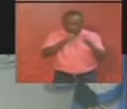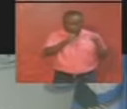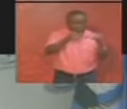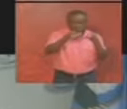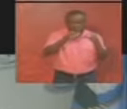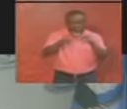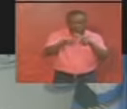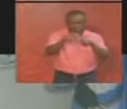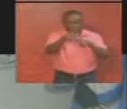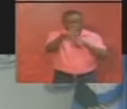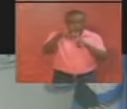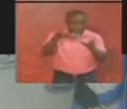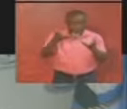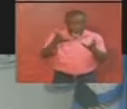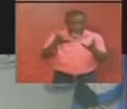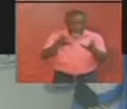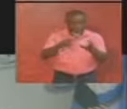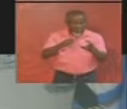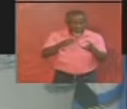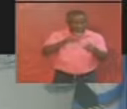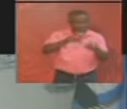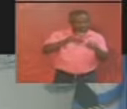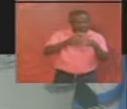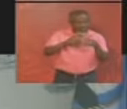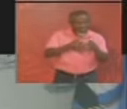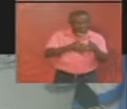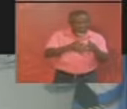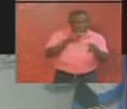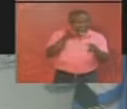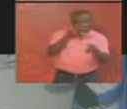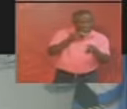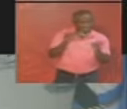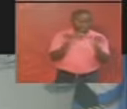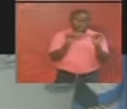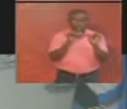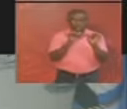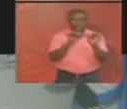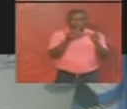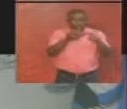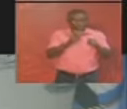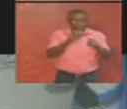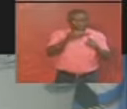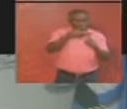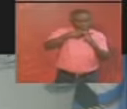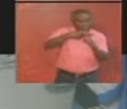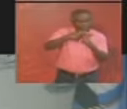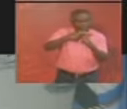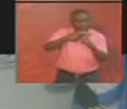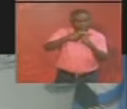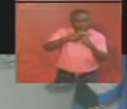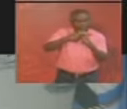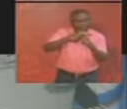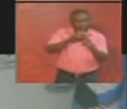no recorded cases here, if there are a number of